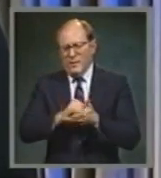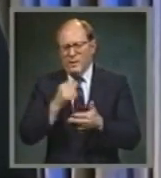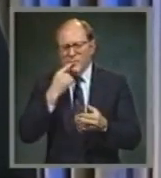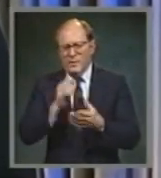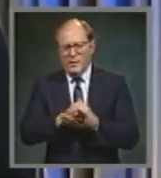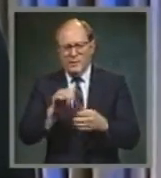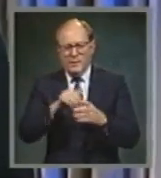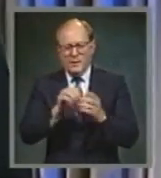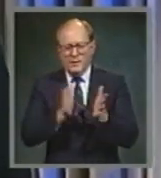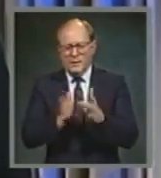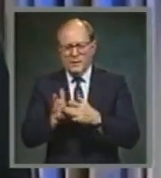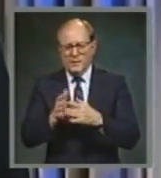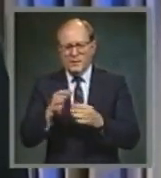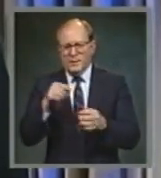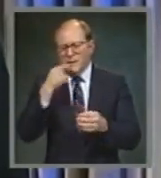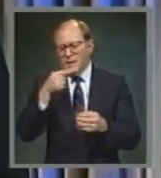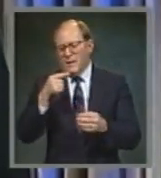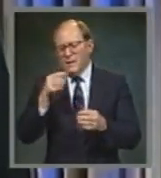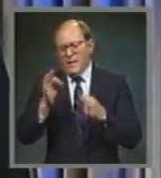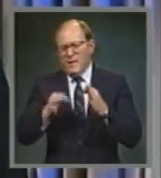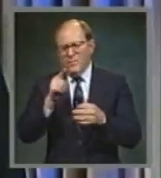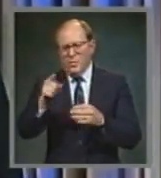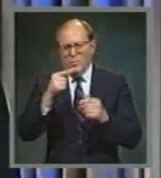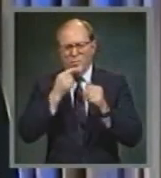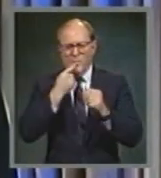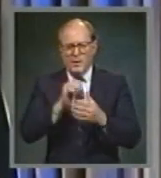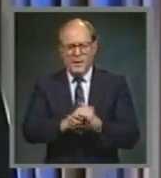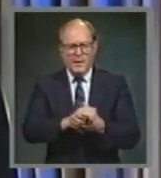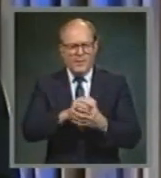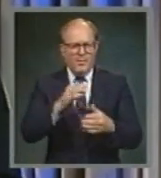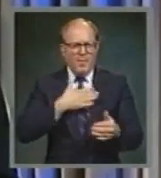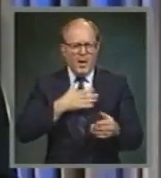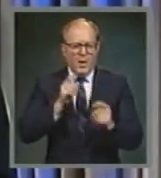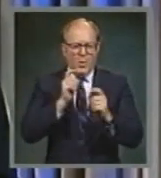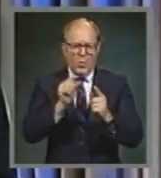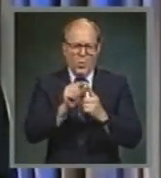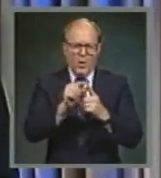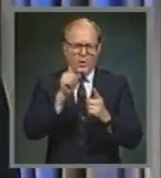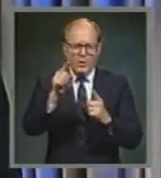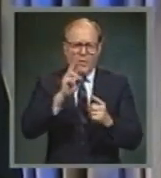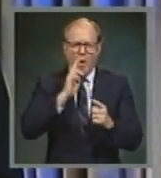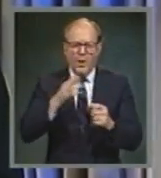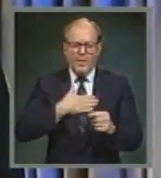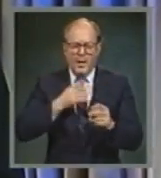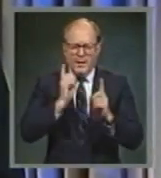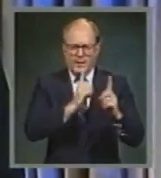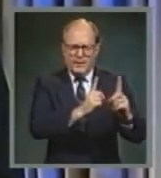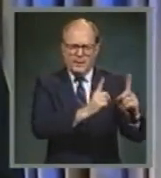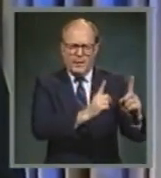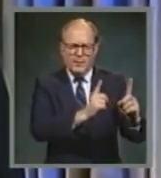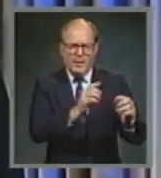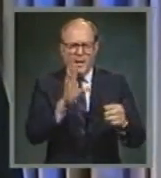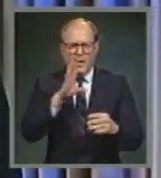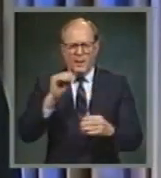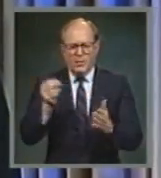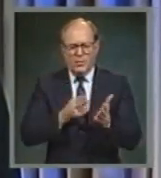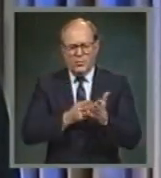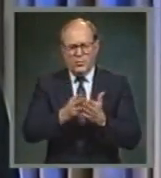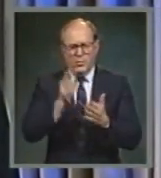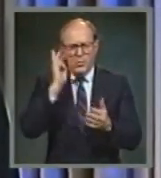in My Word, then are you My disciples indeed, and ye shall know the truth, and the truth shall make you free.